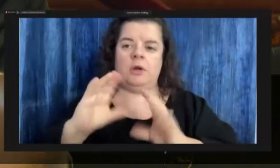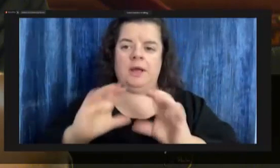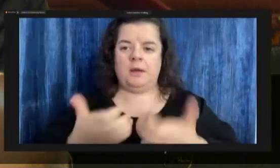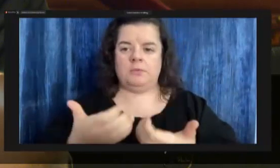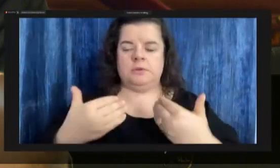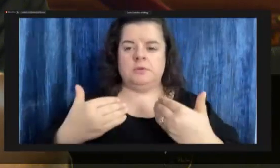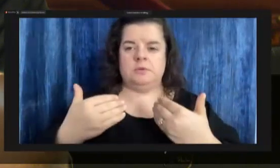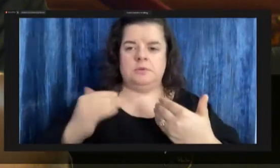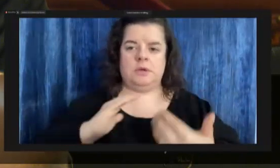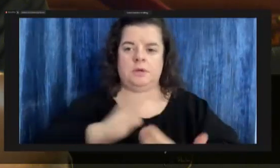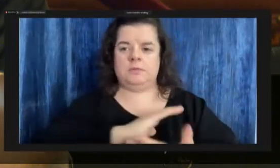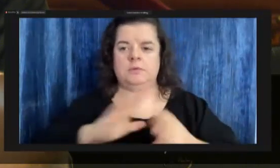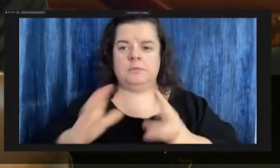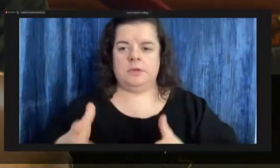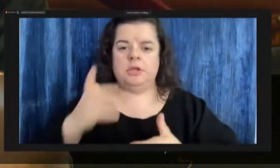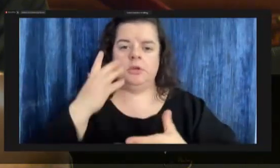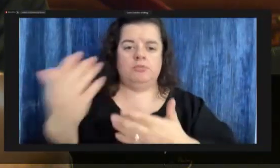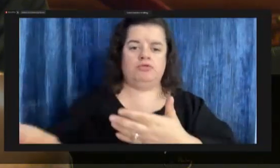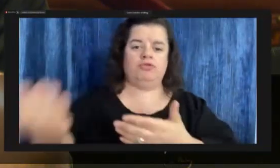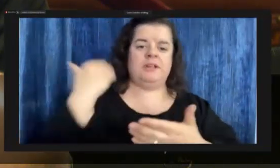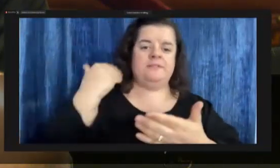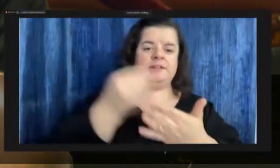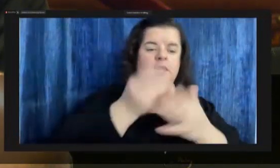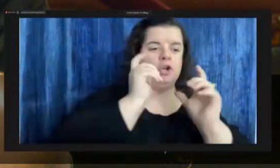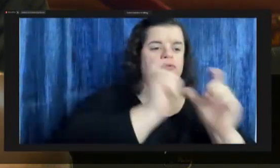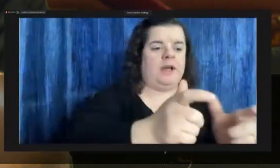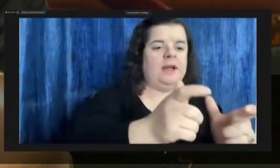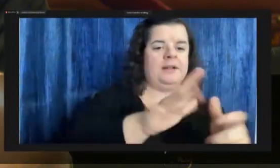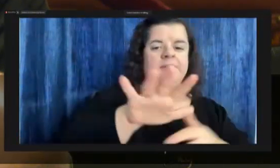previously funded through a grant. That is a